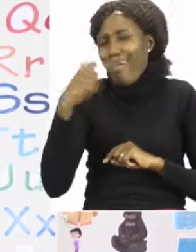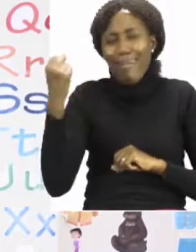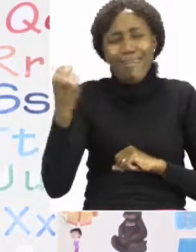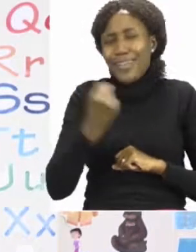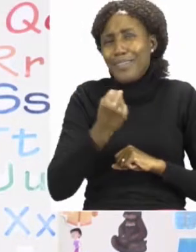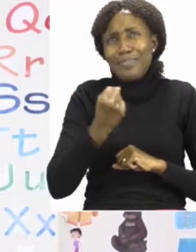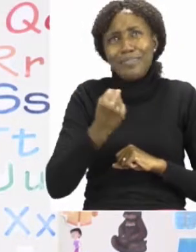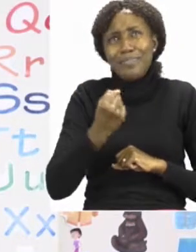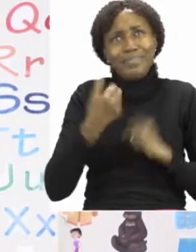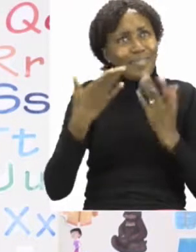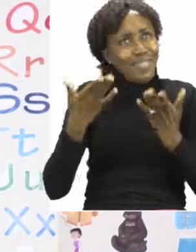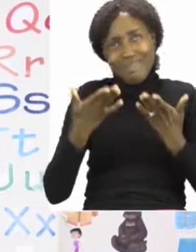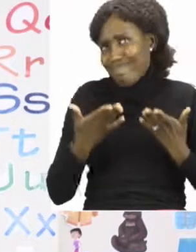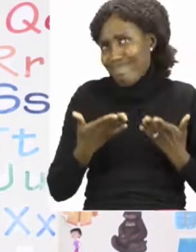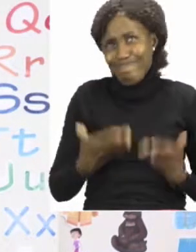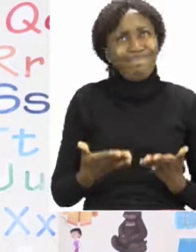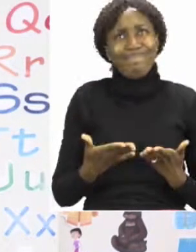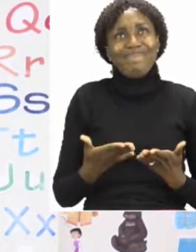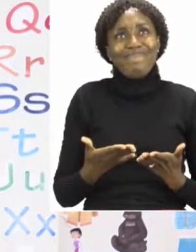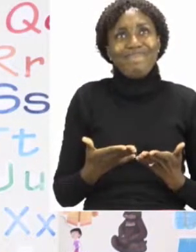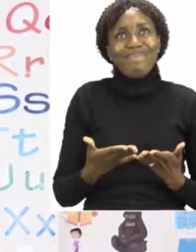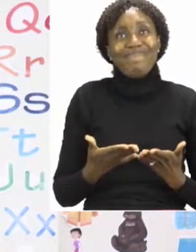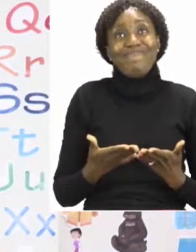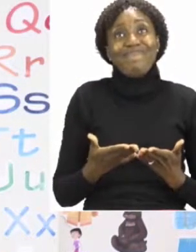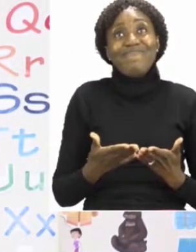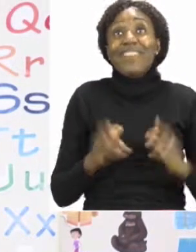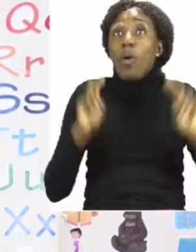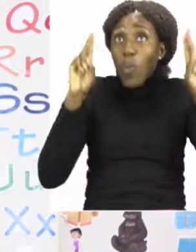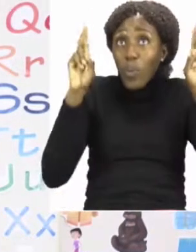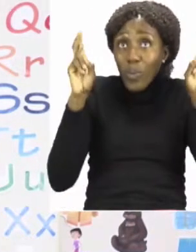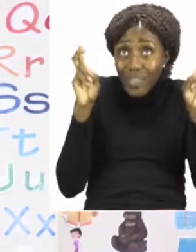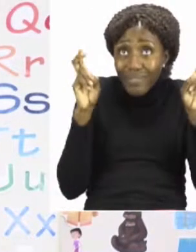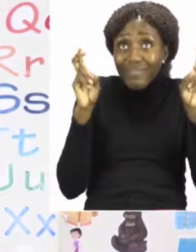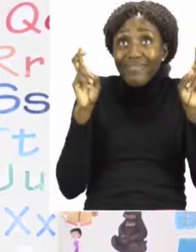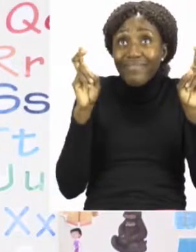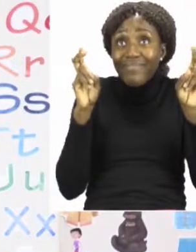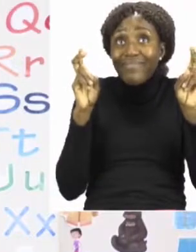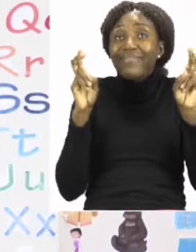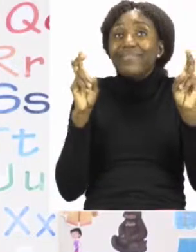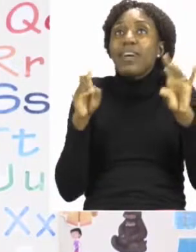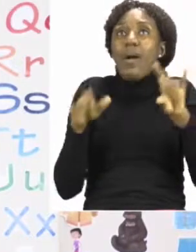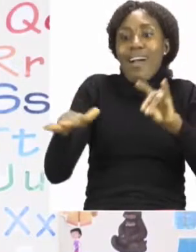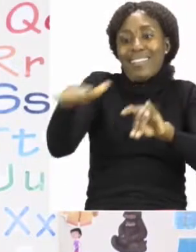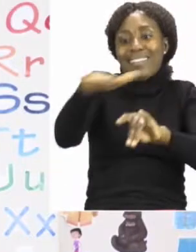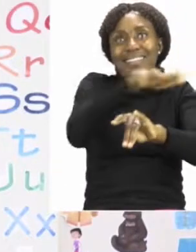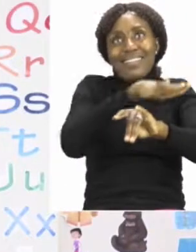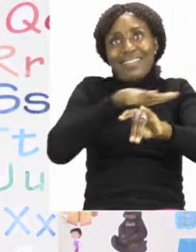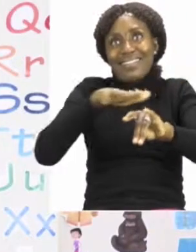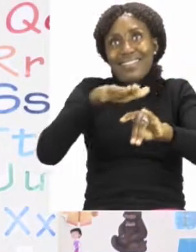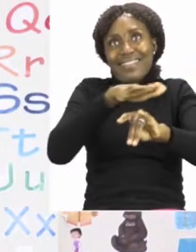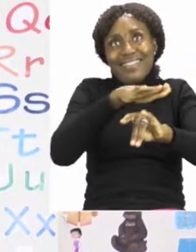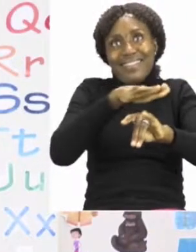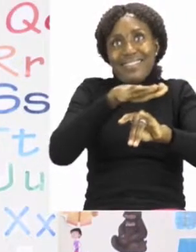thank you so much for joining me today. Our theme this week is